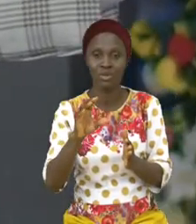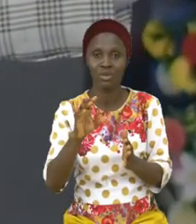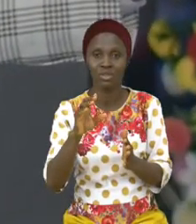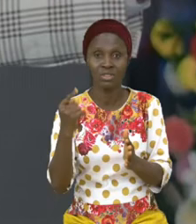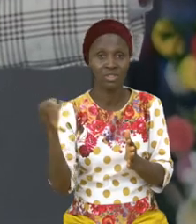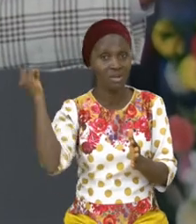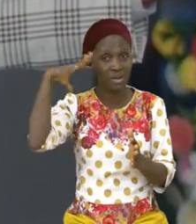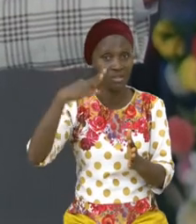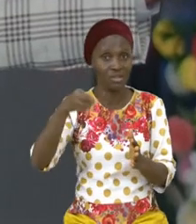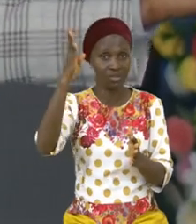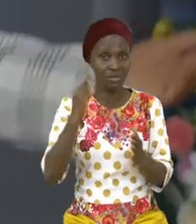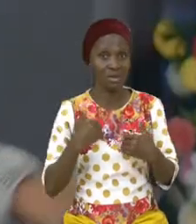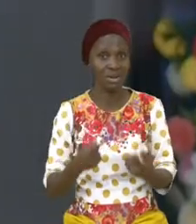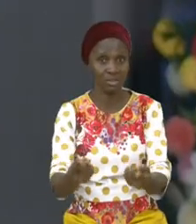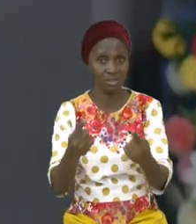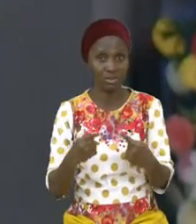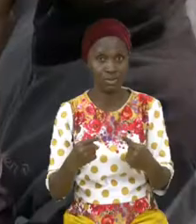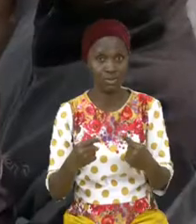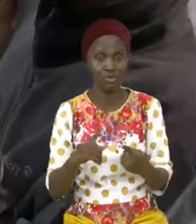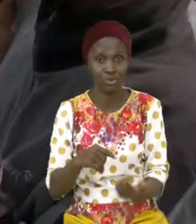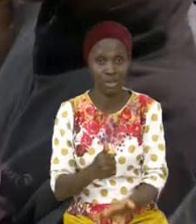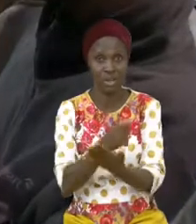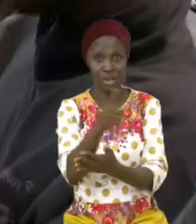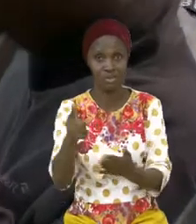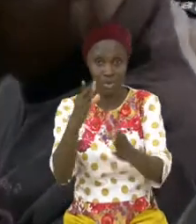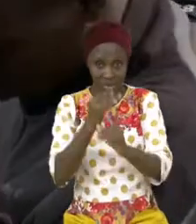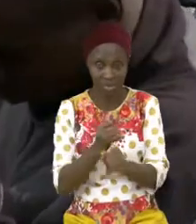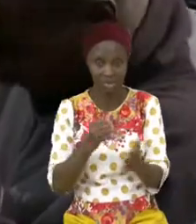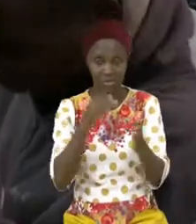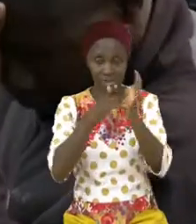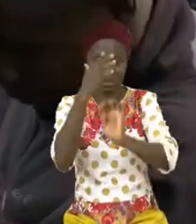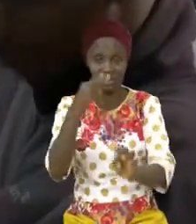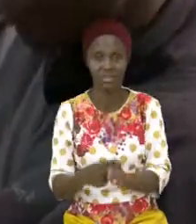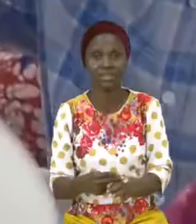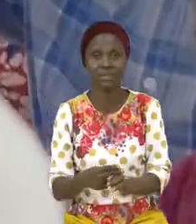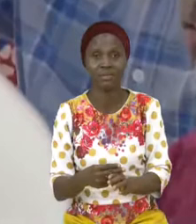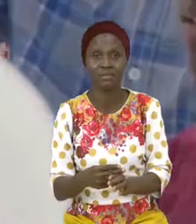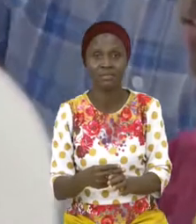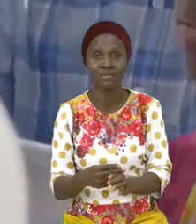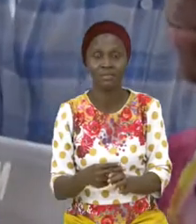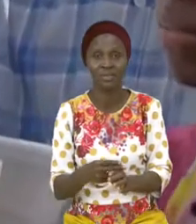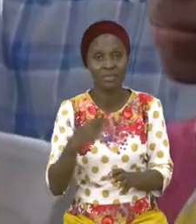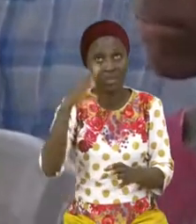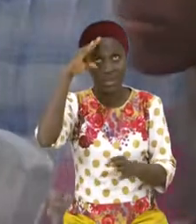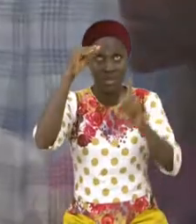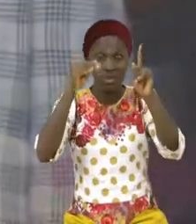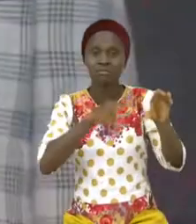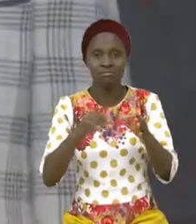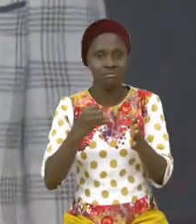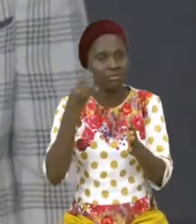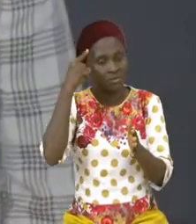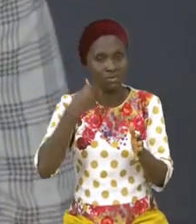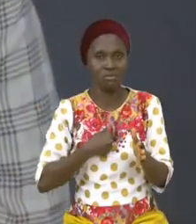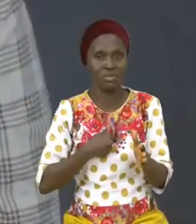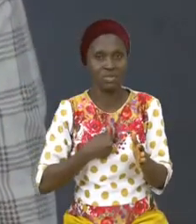of god has come will achieve in your life he did it for me and he loves